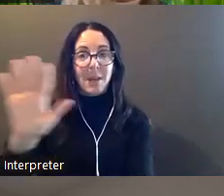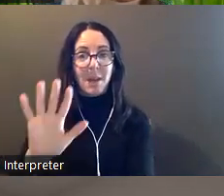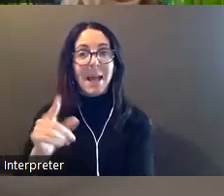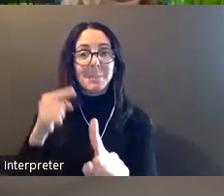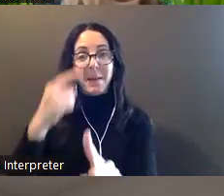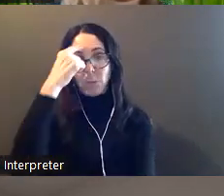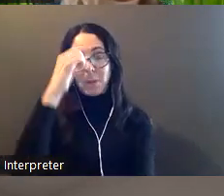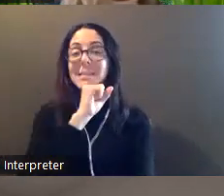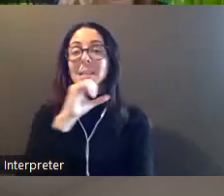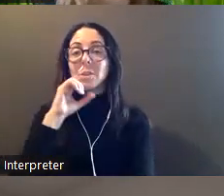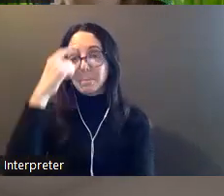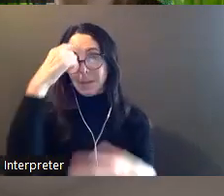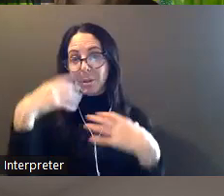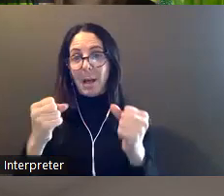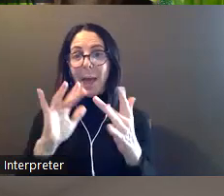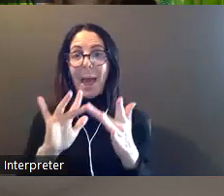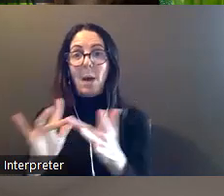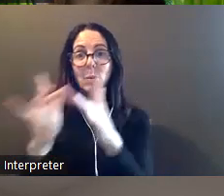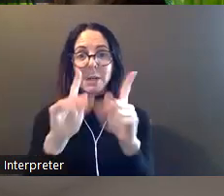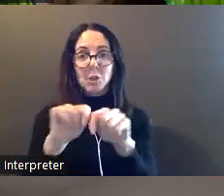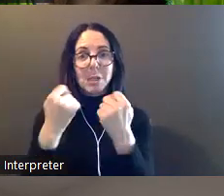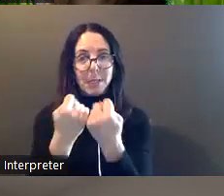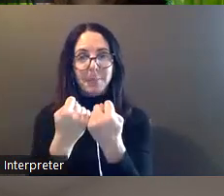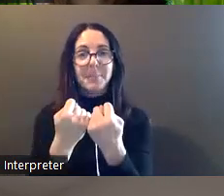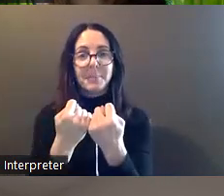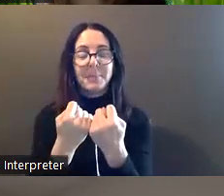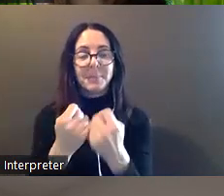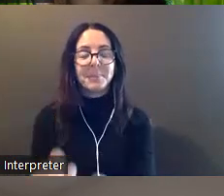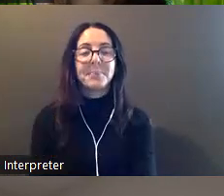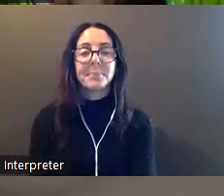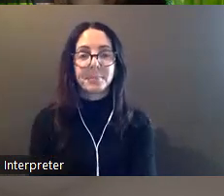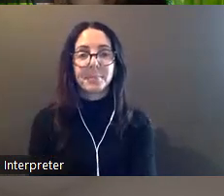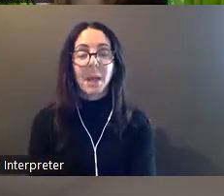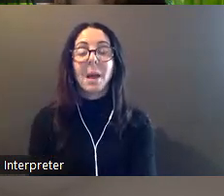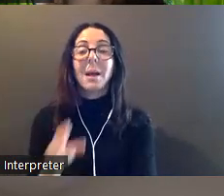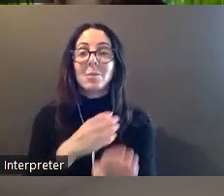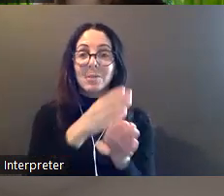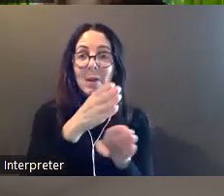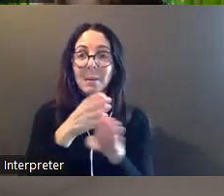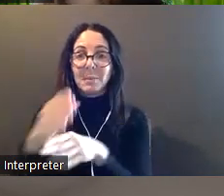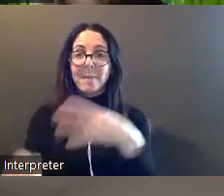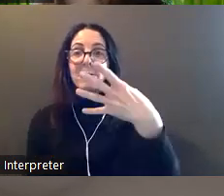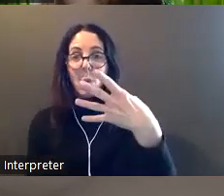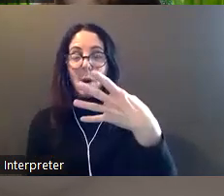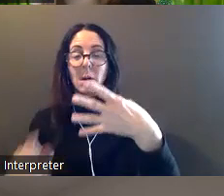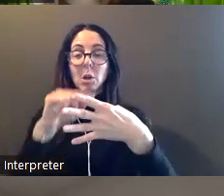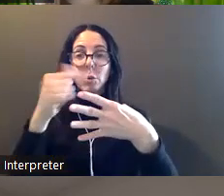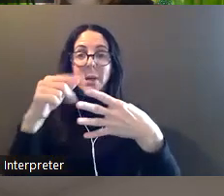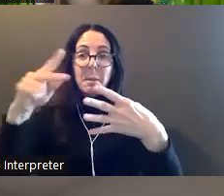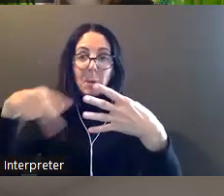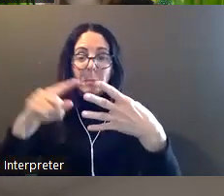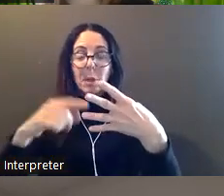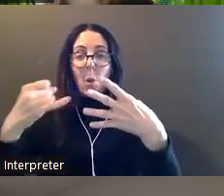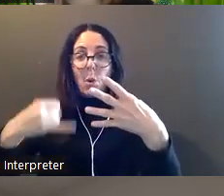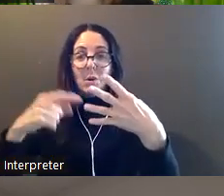health outreach teams. It has four streams, again, the green, the purple, the orange, and